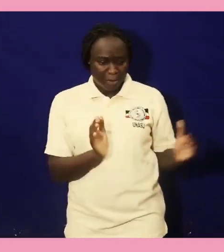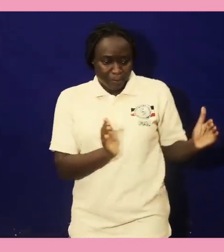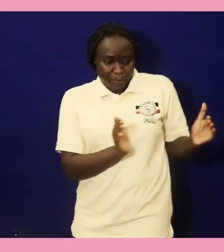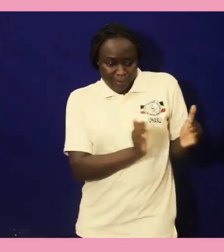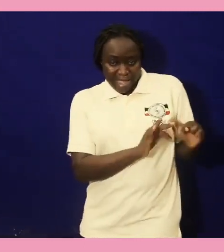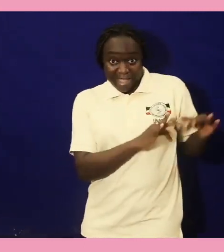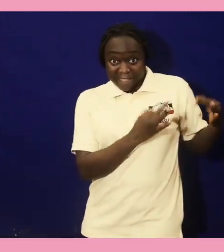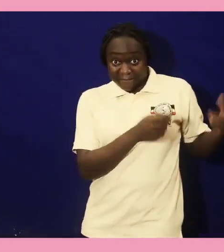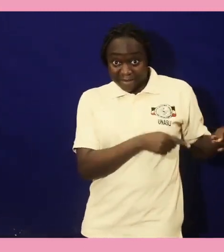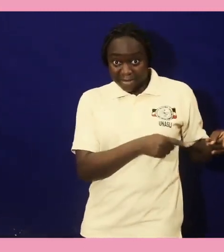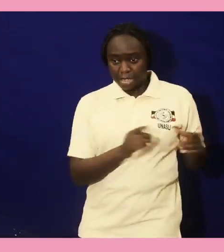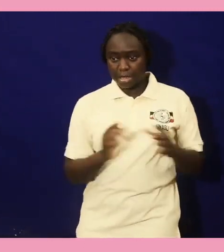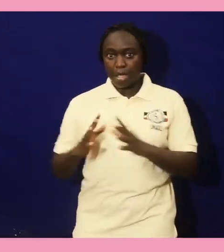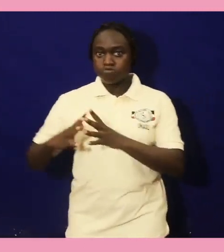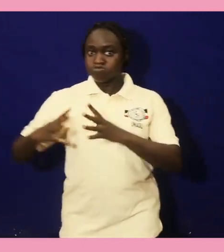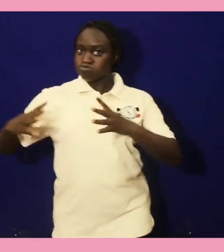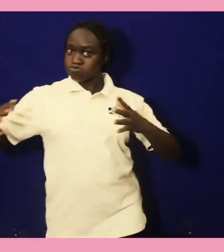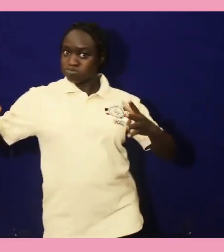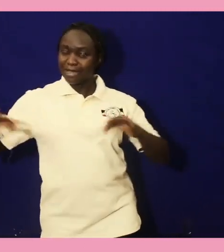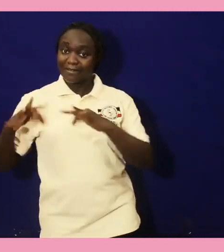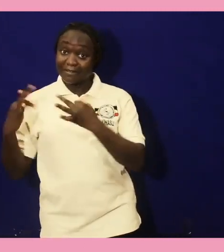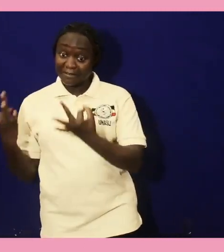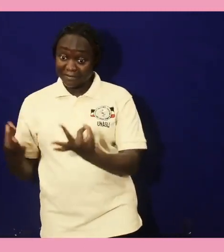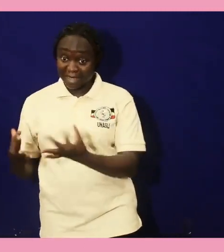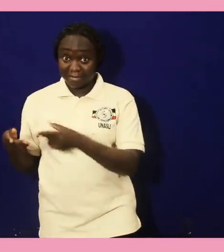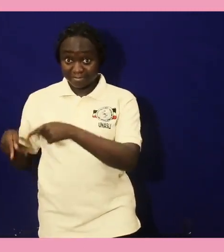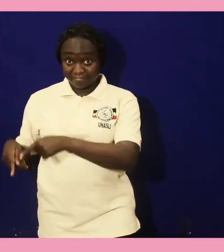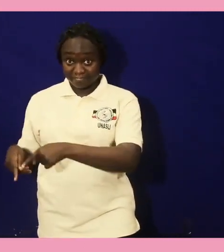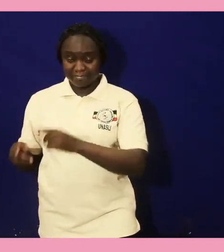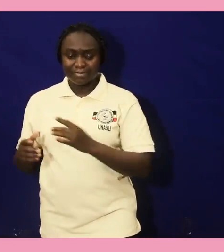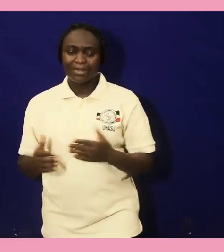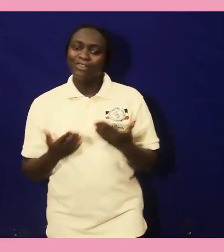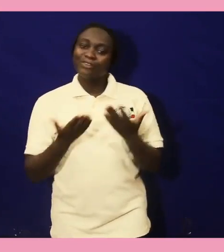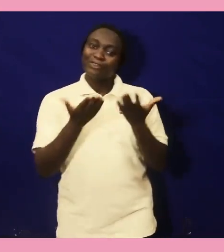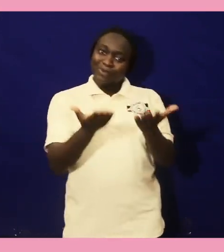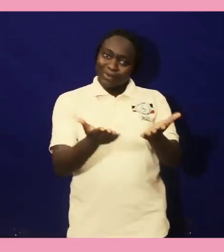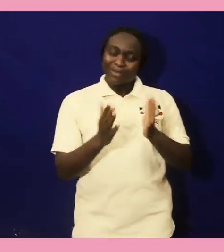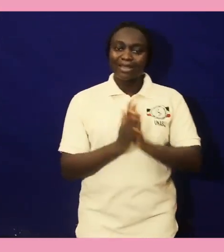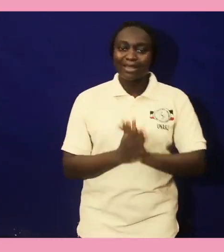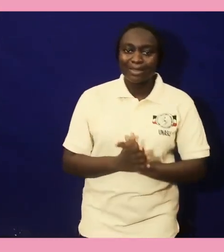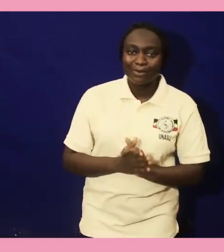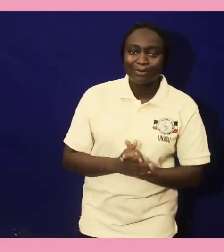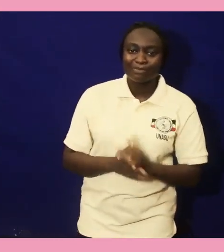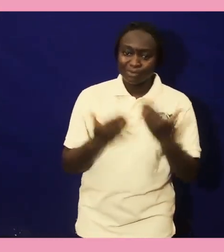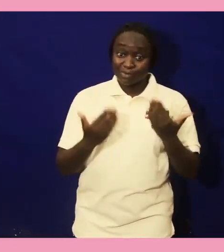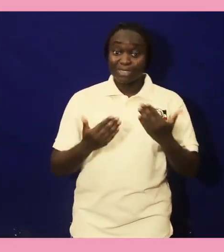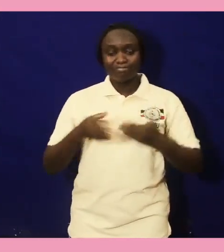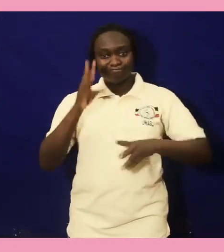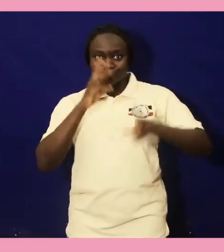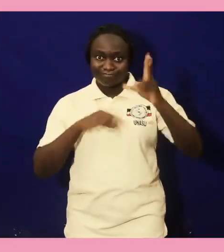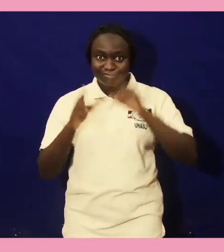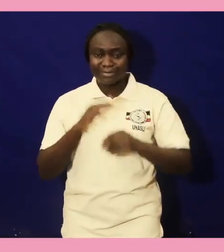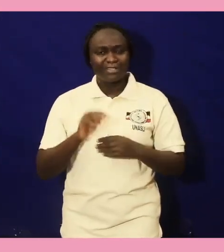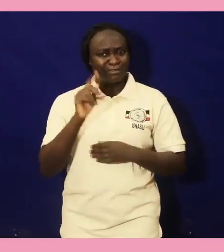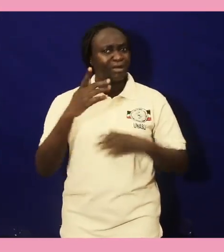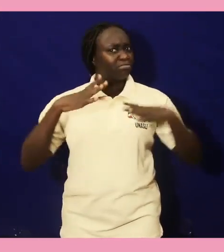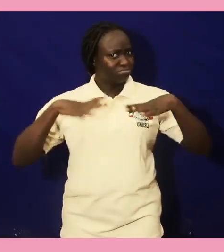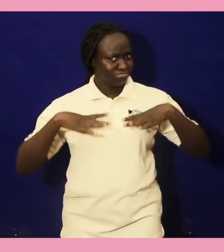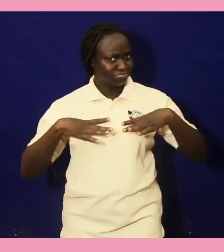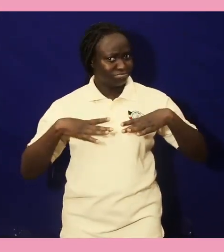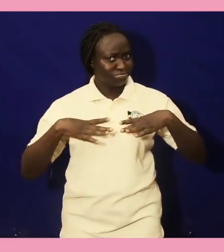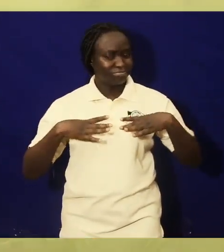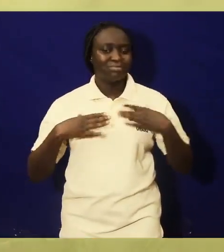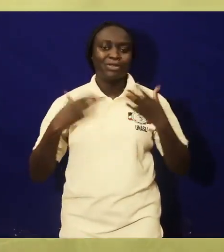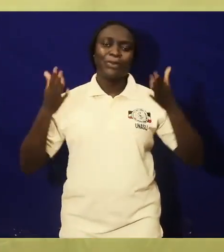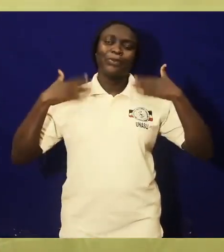the nuclear family and the extended family. So my dear learners, that is